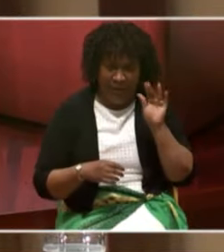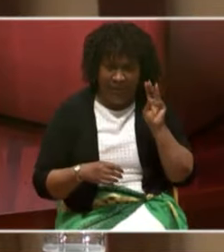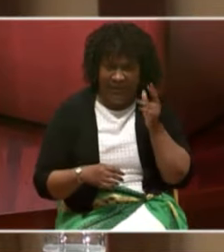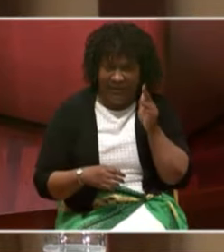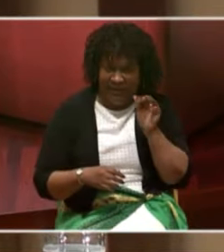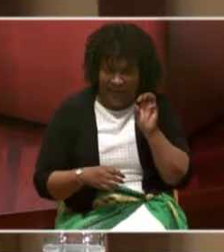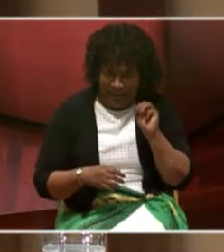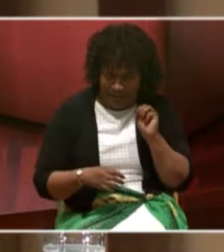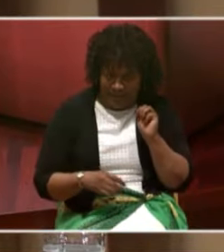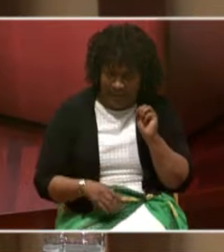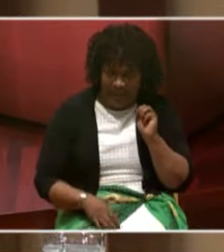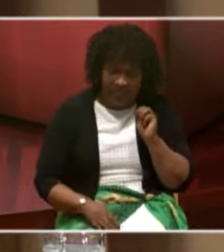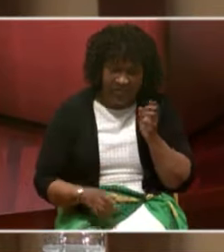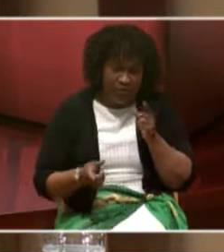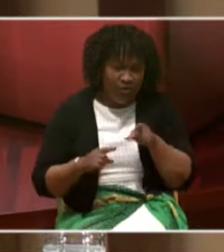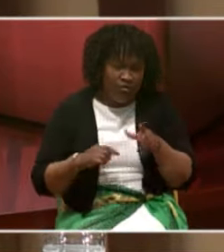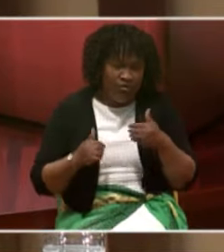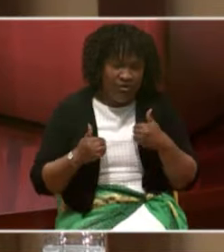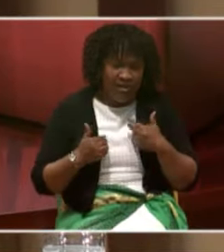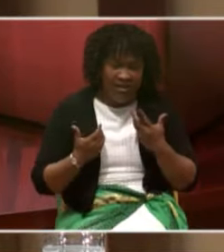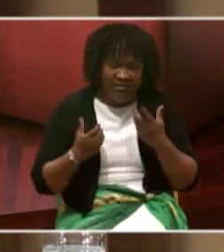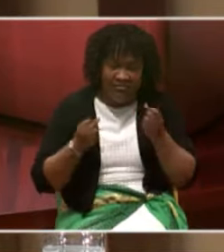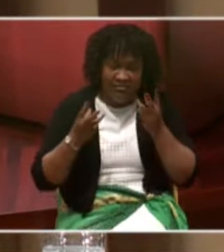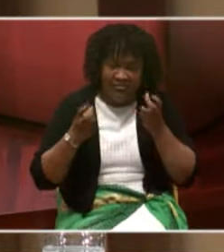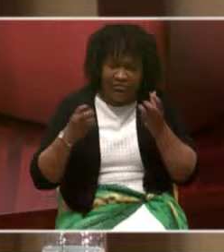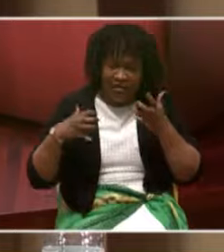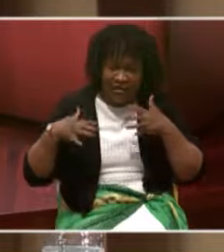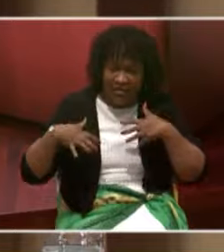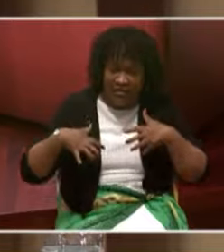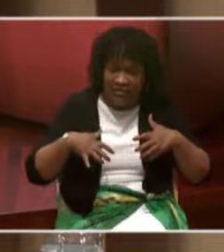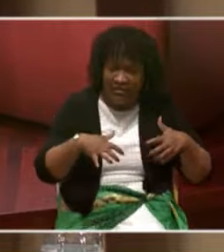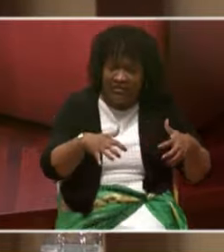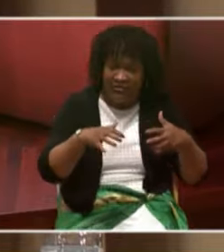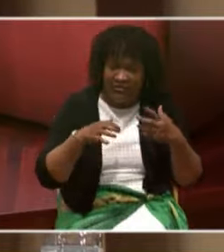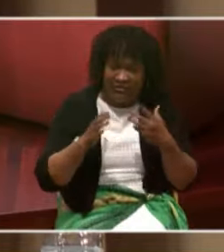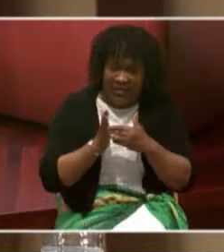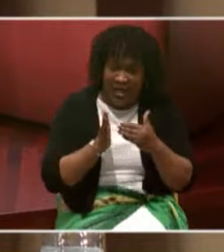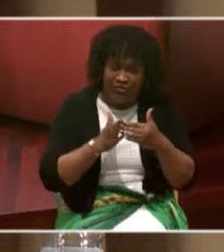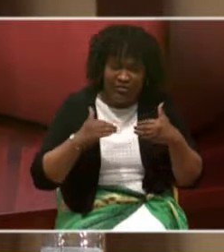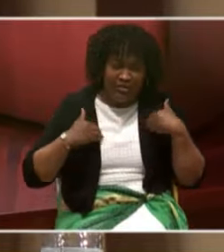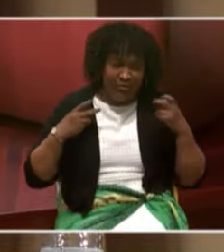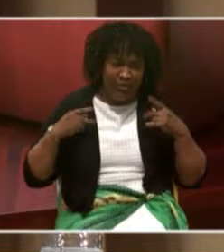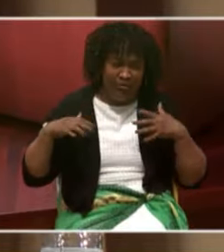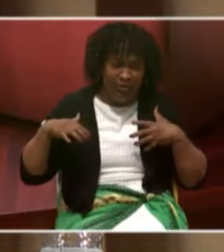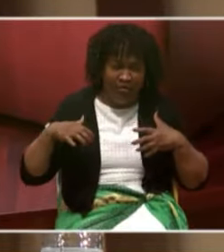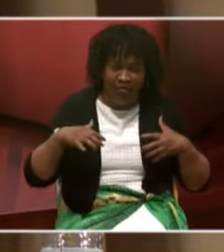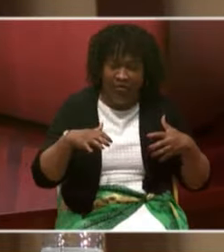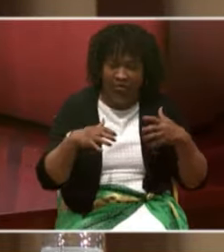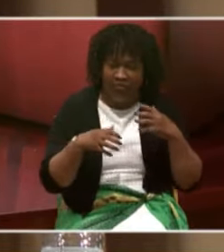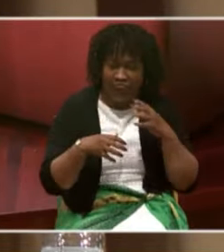So I want them to be, to have the blessing of that hard-earned